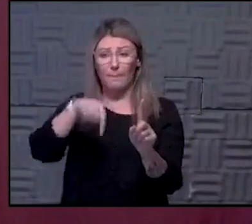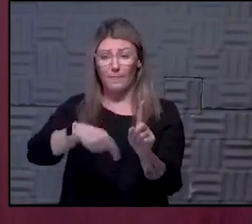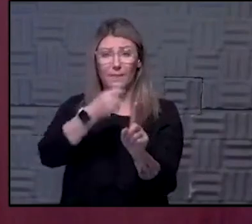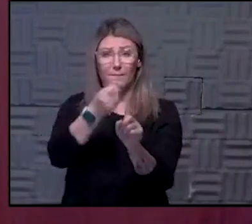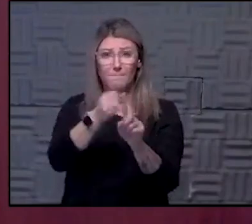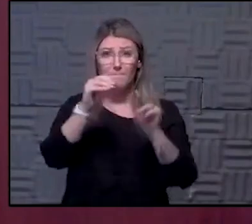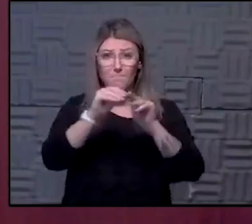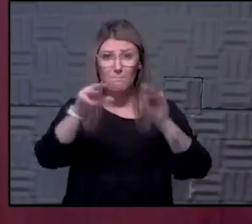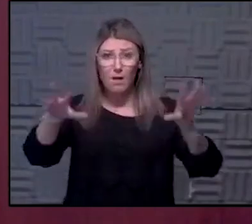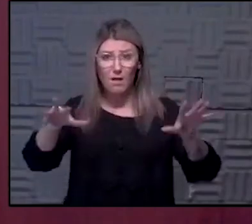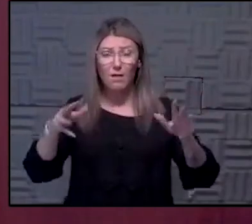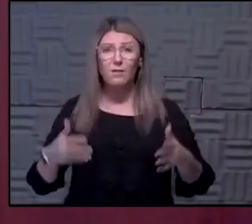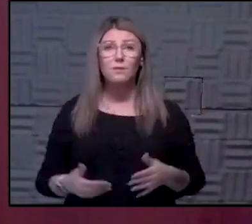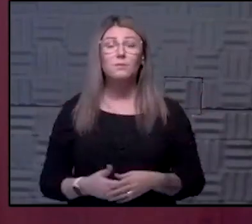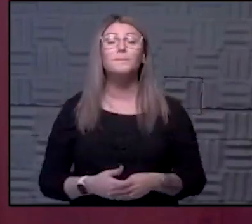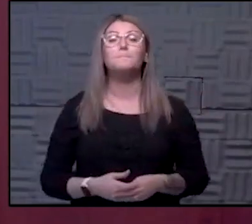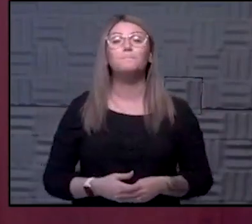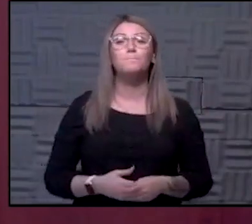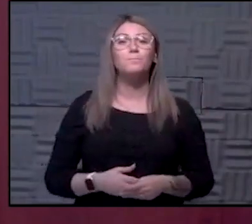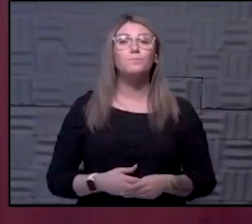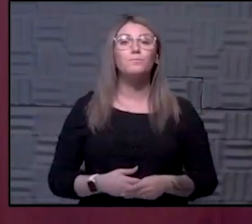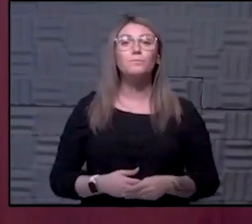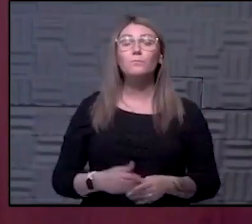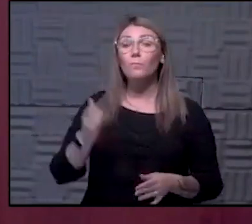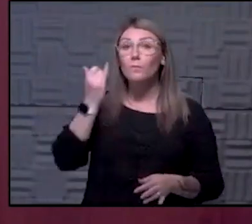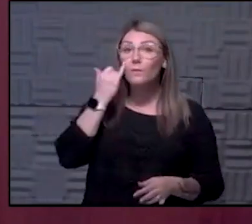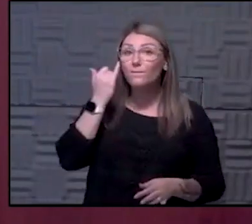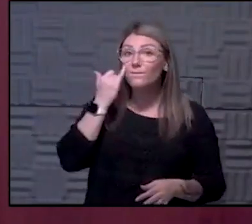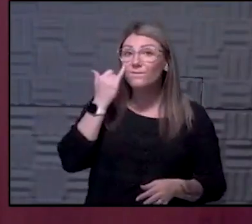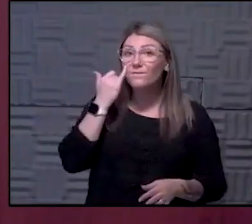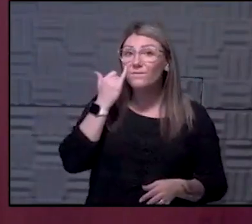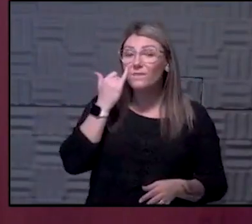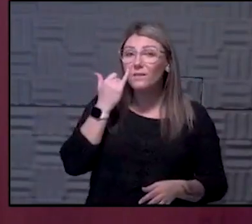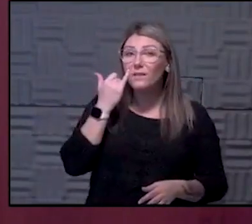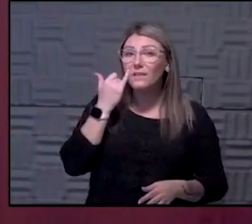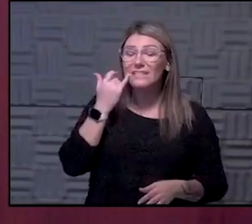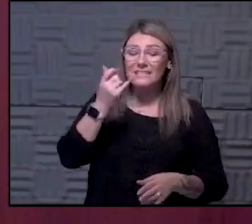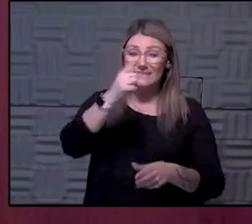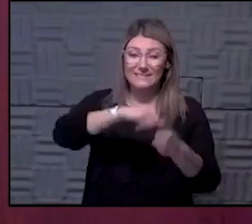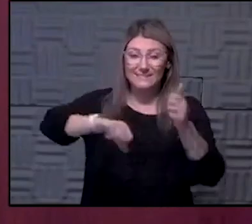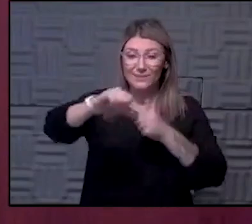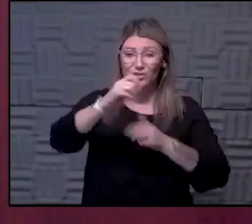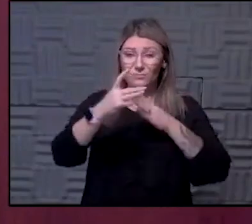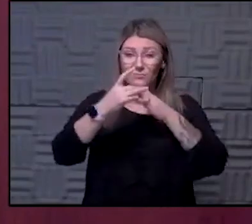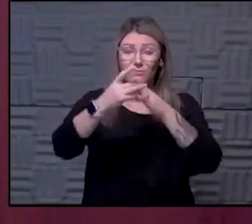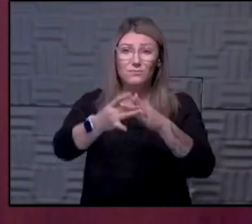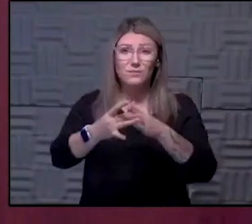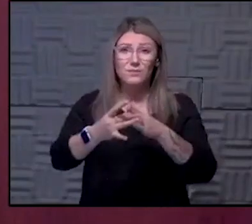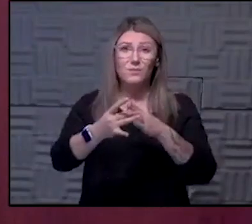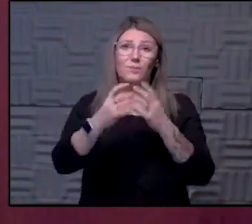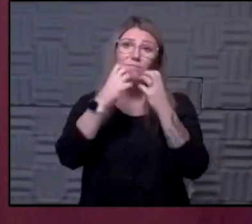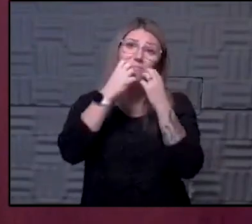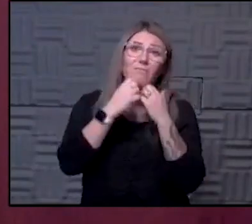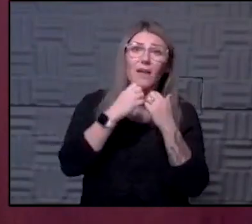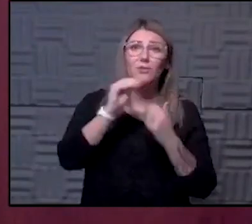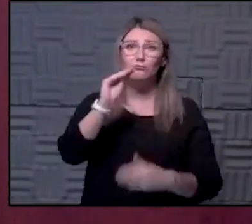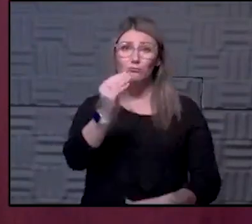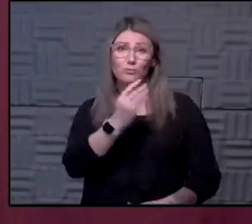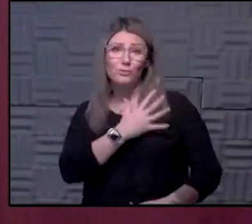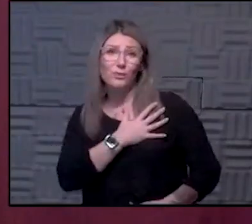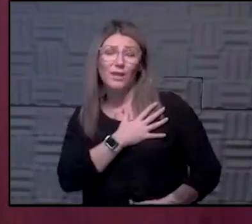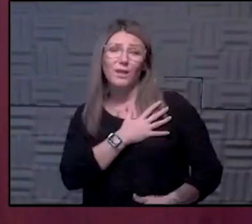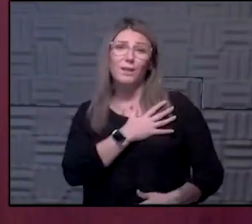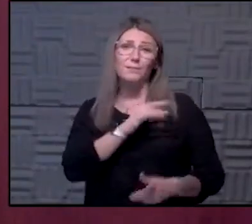pandemic is that if we lead each other with compassion and grace, as opposed